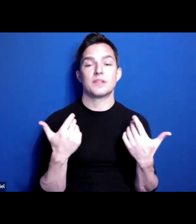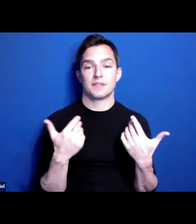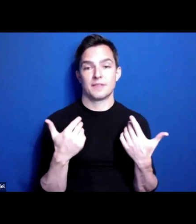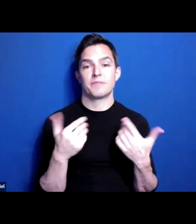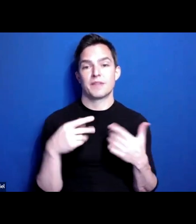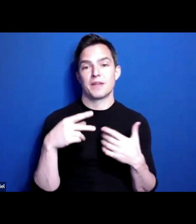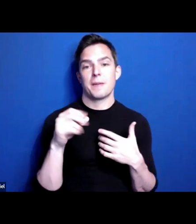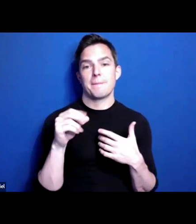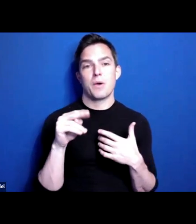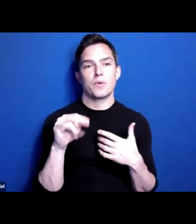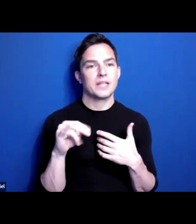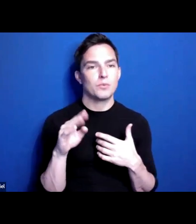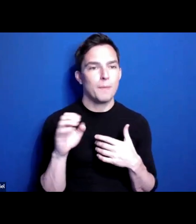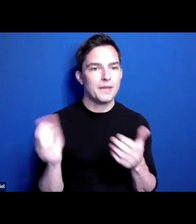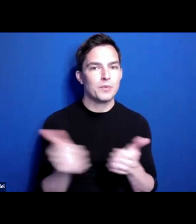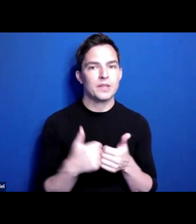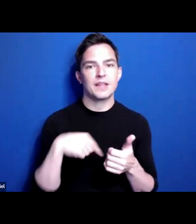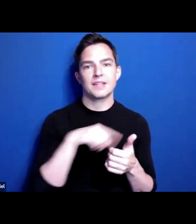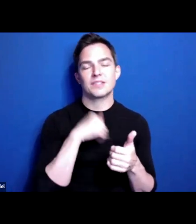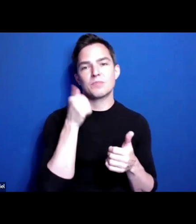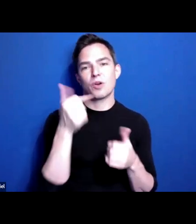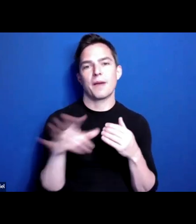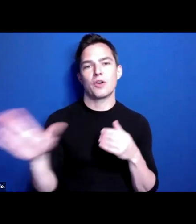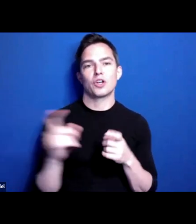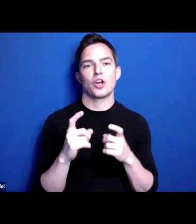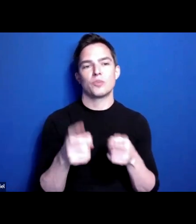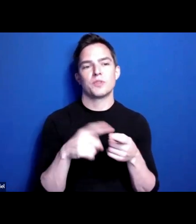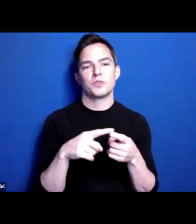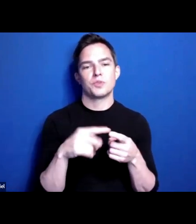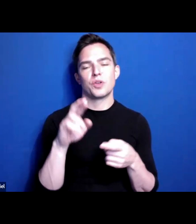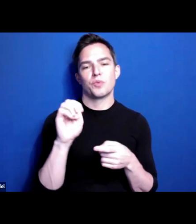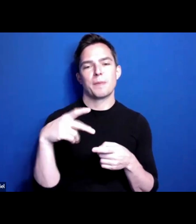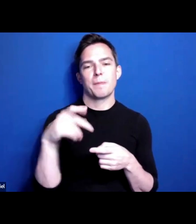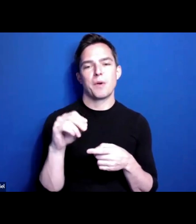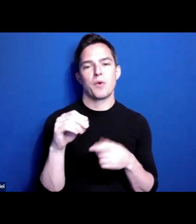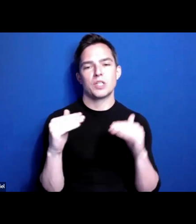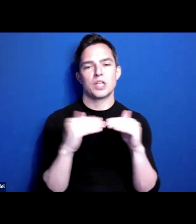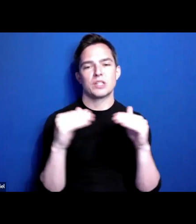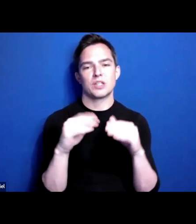be with us tomorrow to talk a little bit about her contribution to the Repo Justice Movement and the